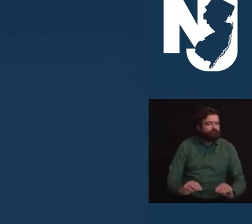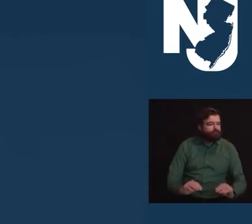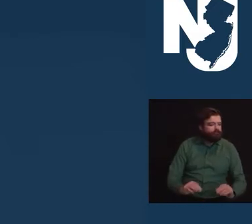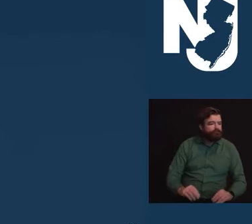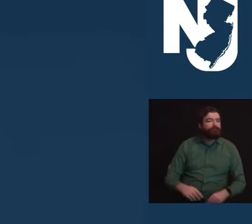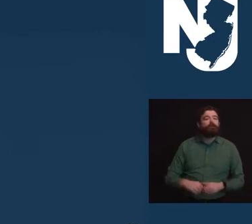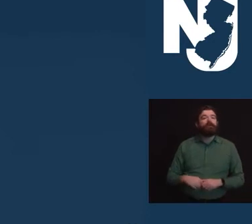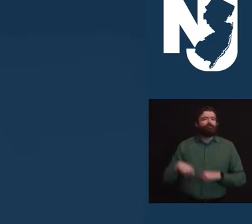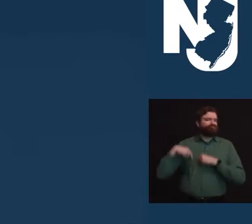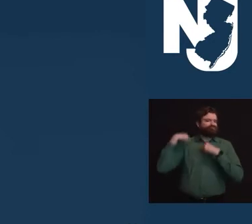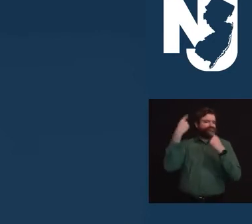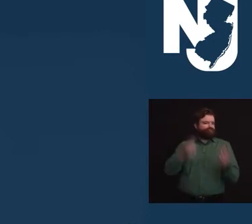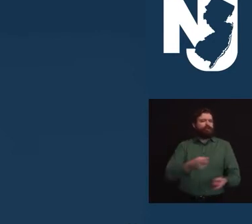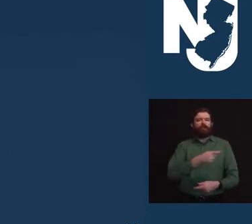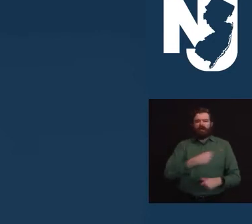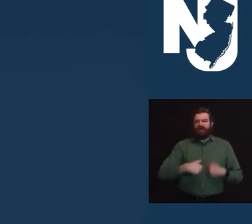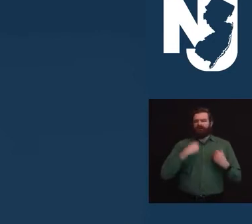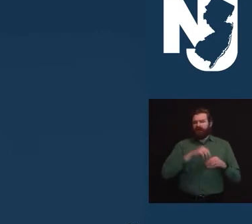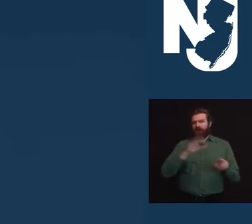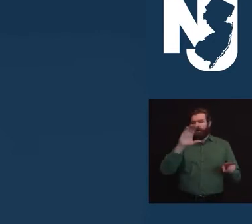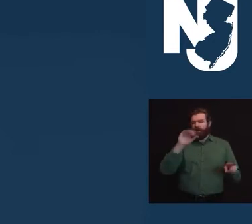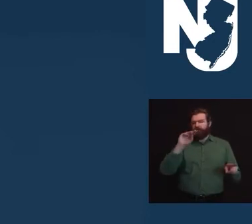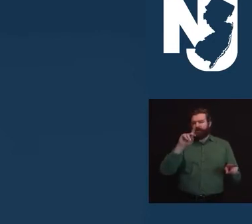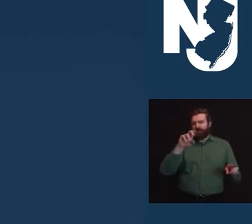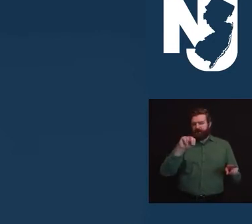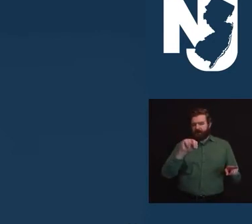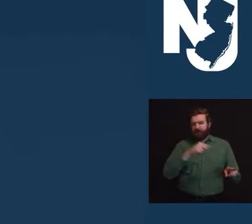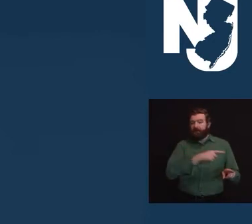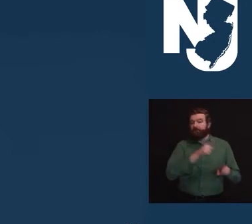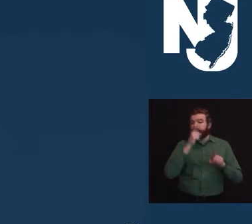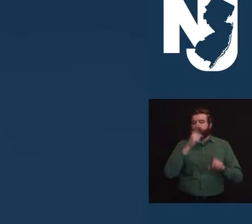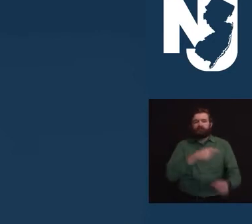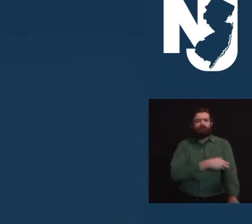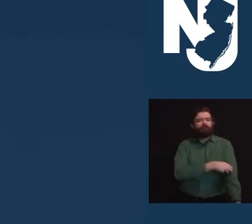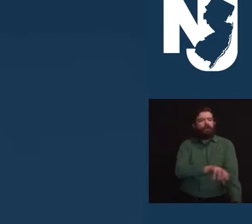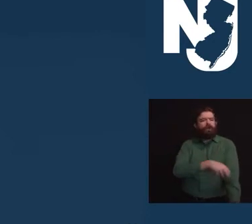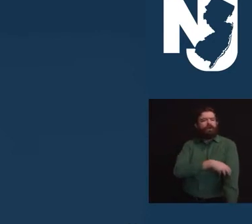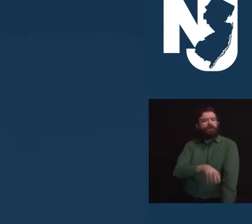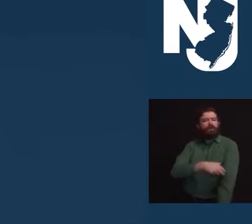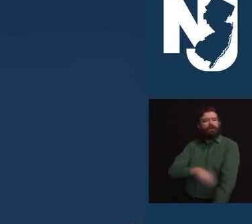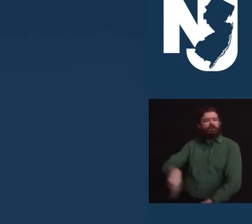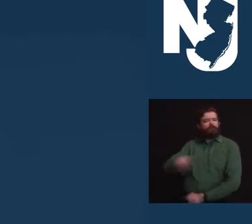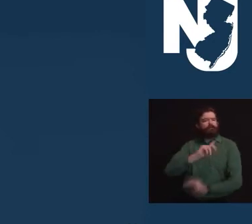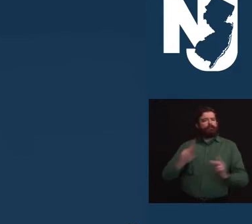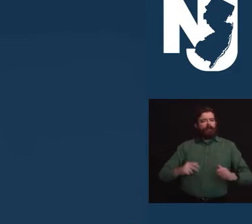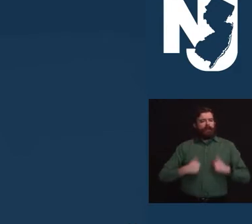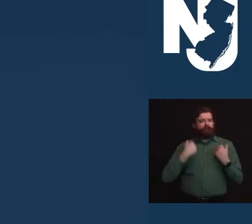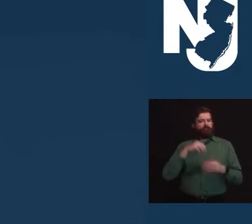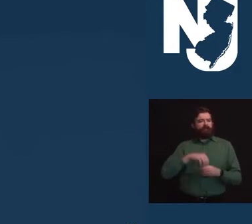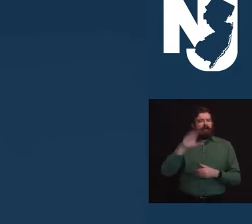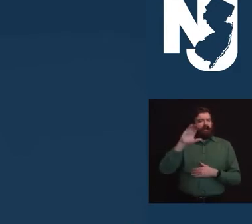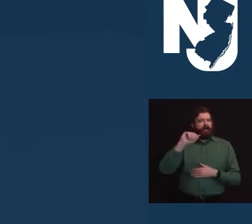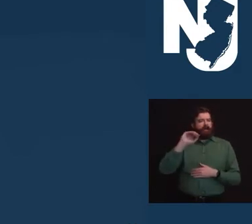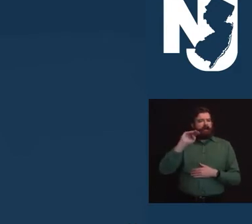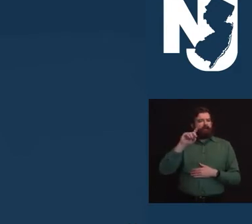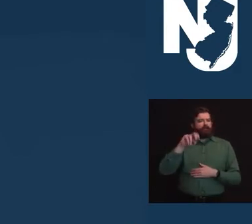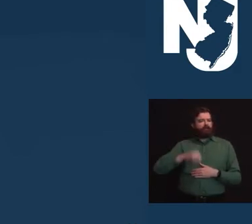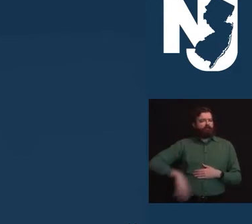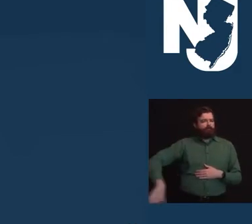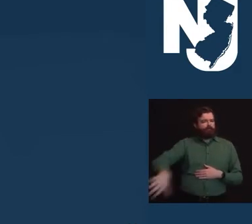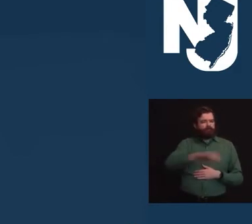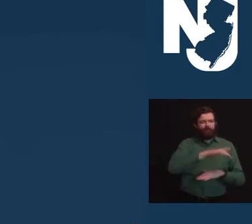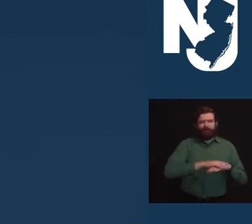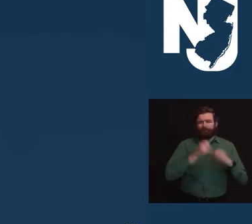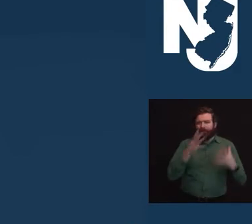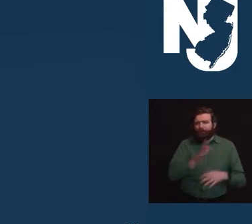and helped lead efforts to empower residents and neighborhoods. She held numerous leadership positions on the board of directors of Puerto Rican